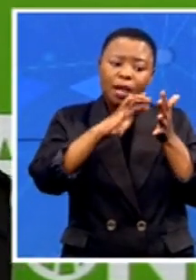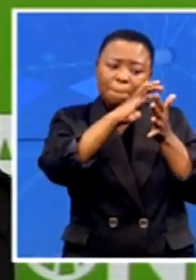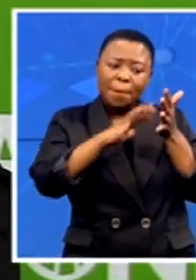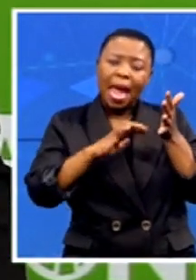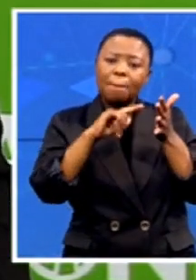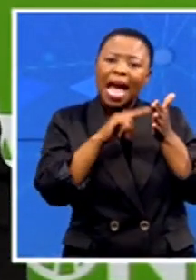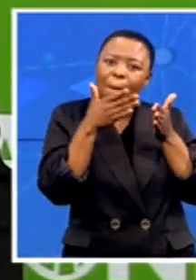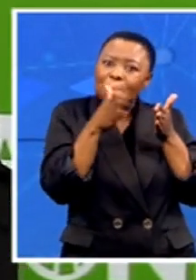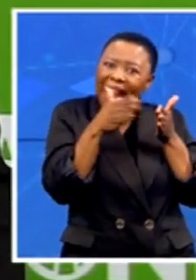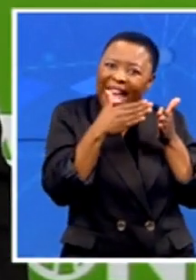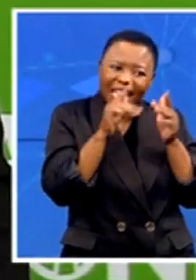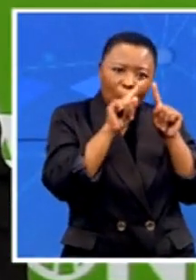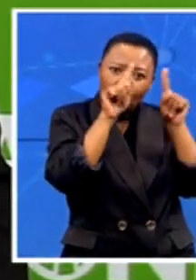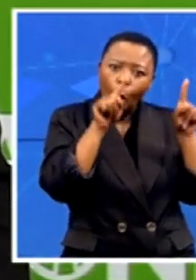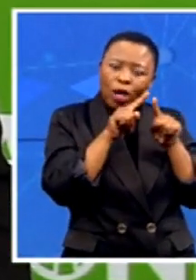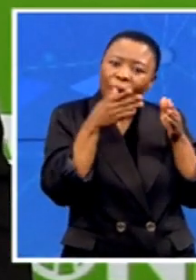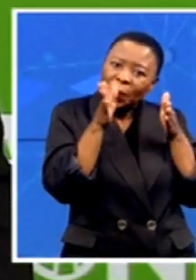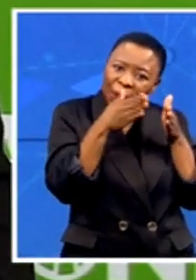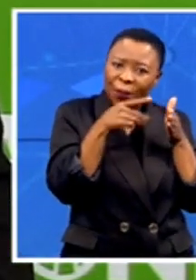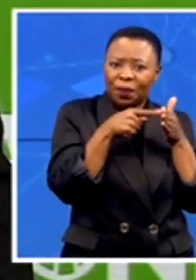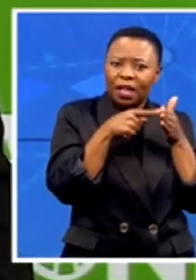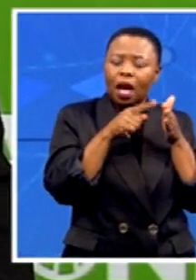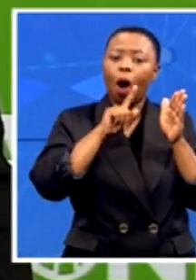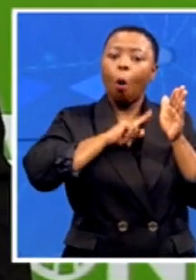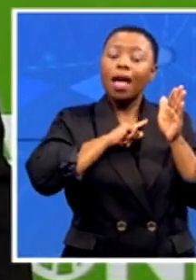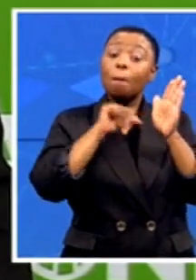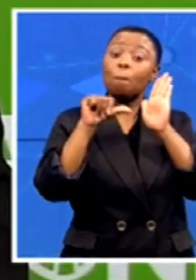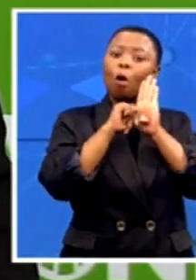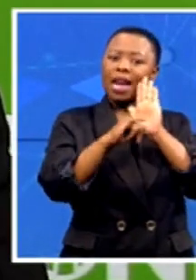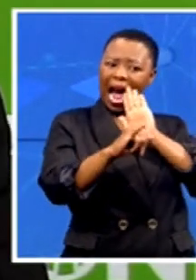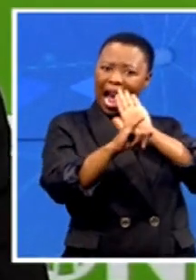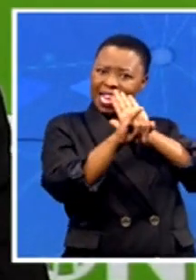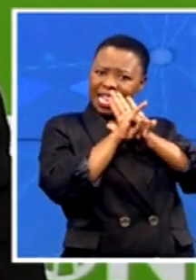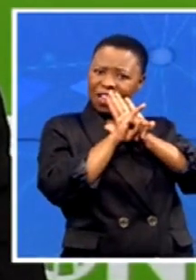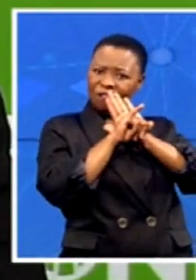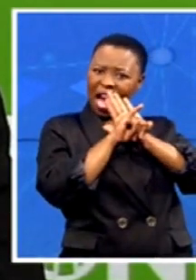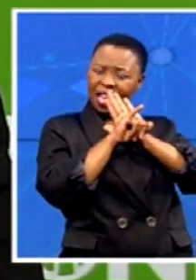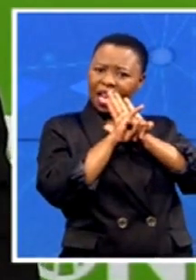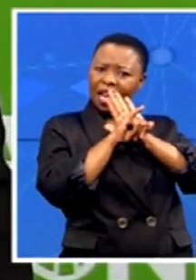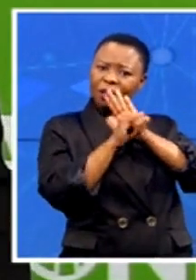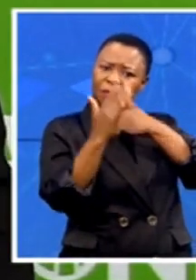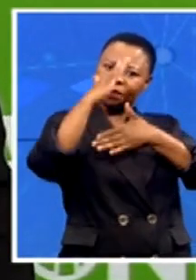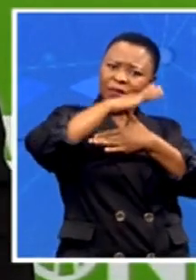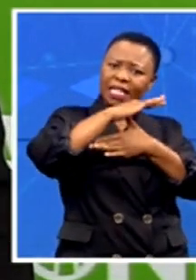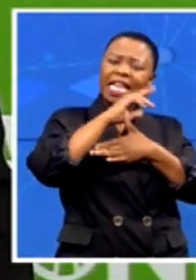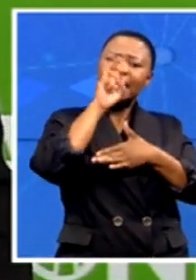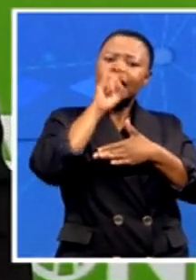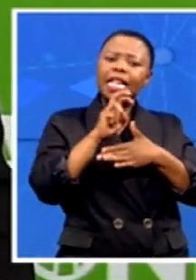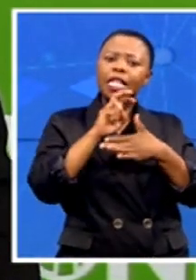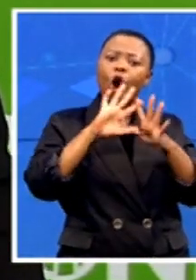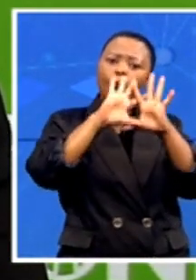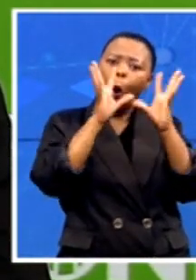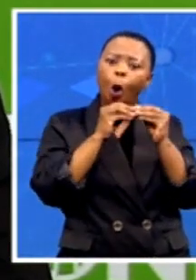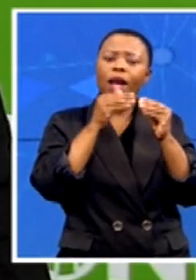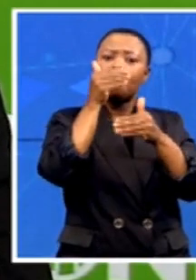the importance of the identifier aspect is that it requires an entire process with regards, in terms of it's